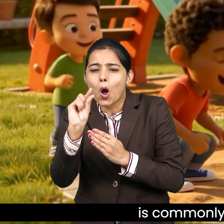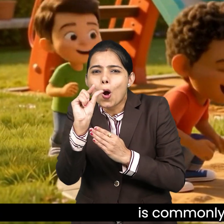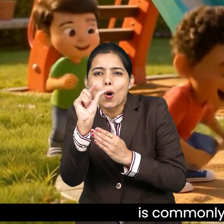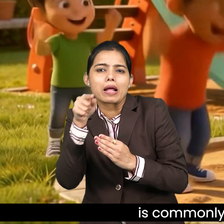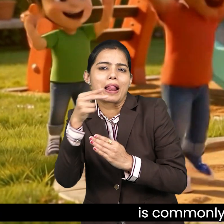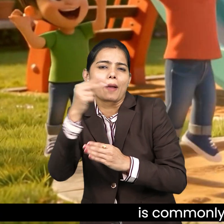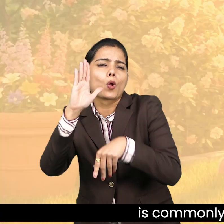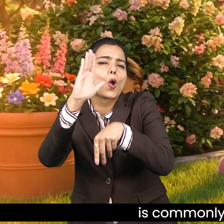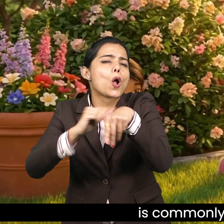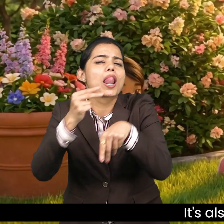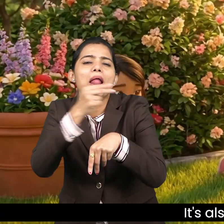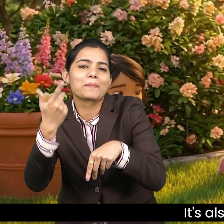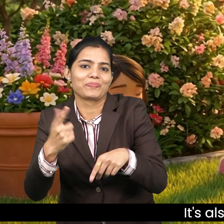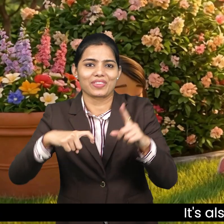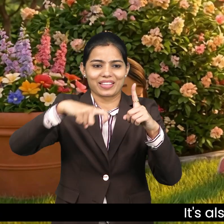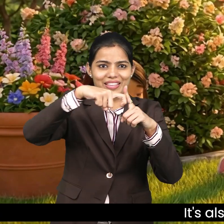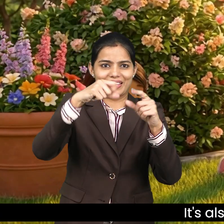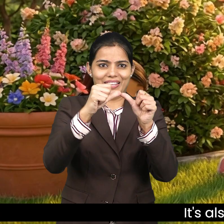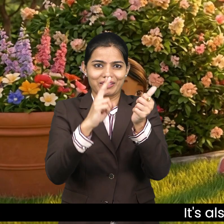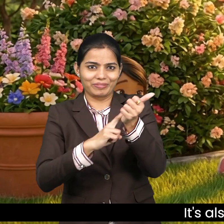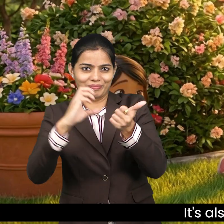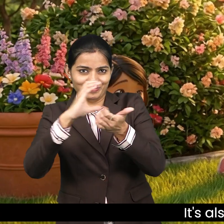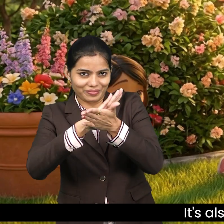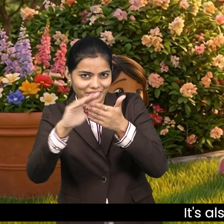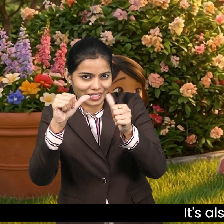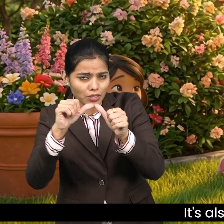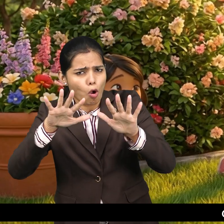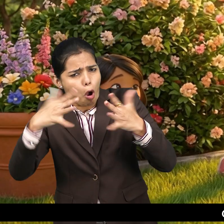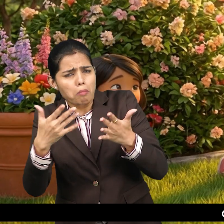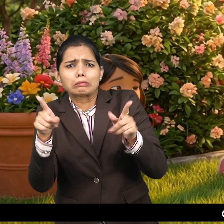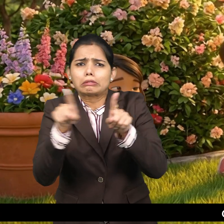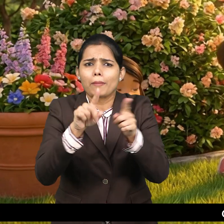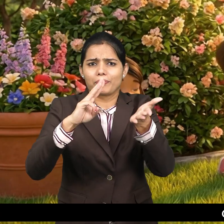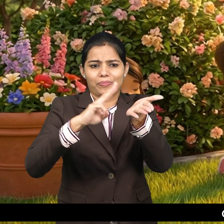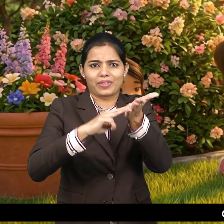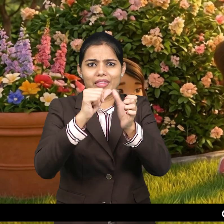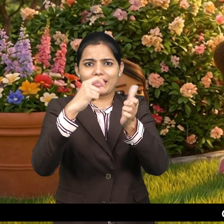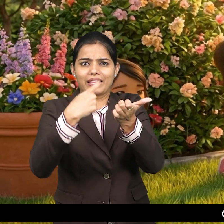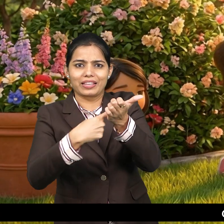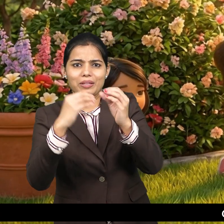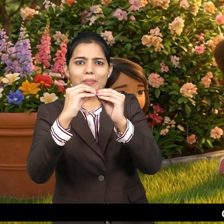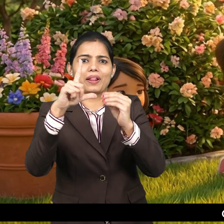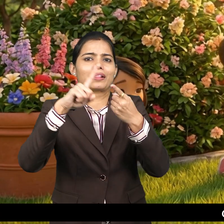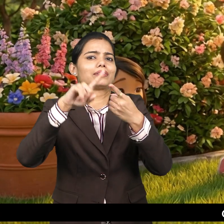marbles. It's also known as Goli Kali or Gulli Gundu.